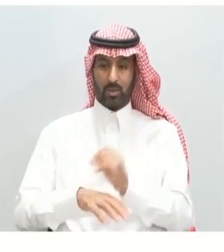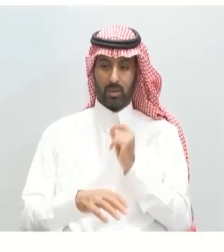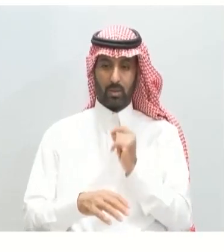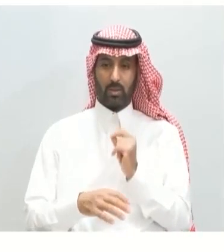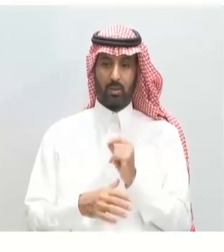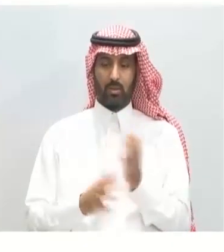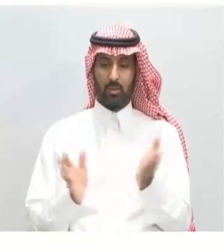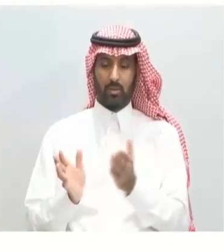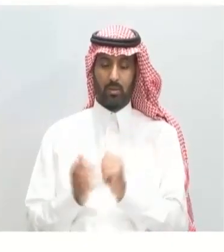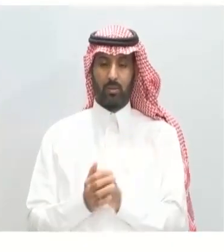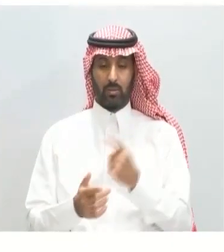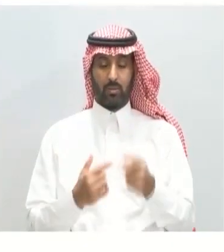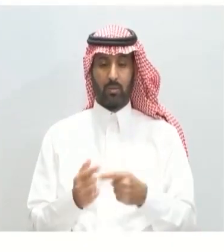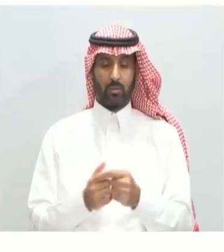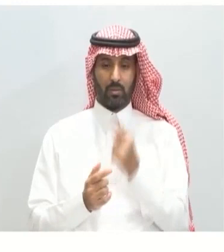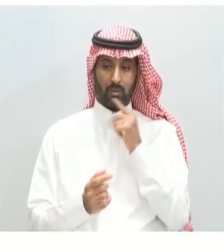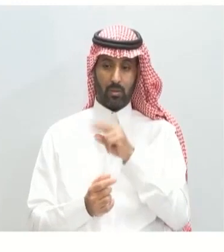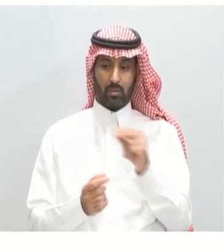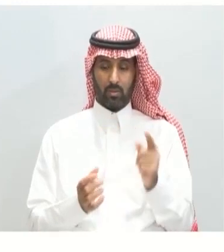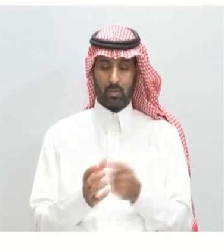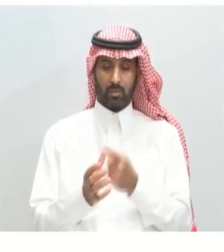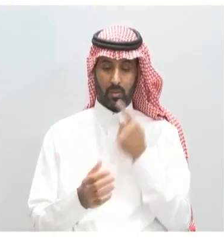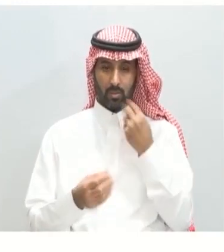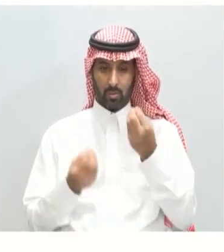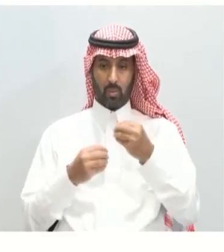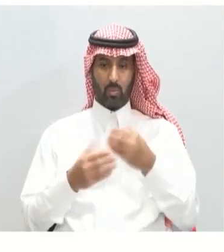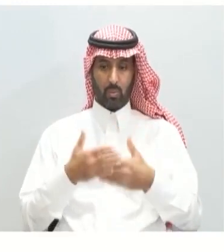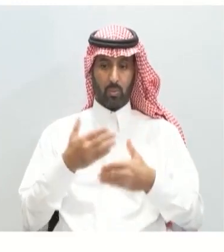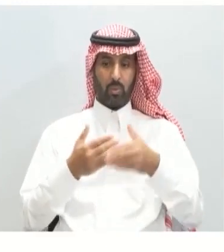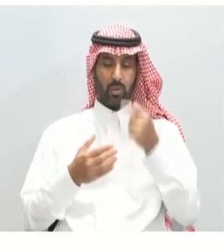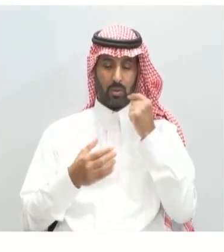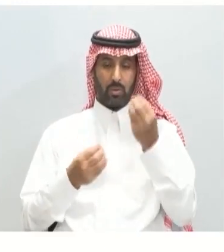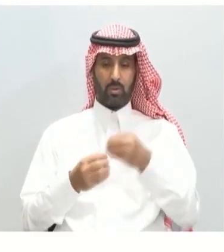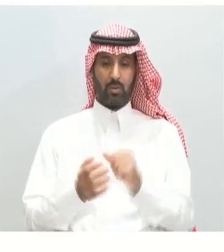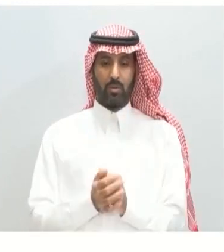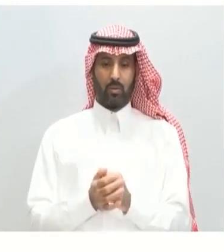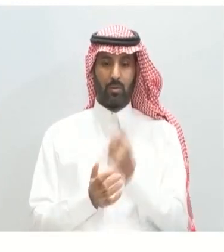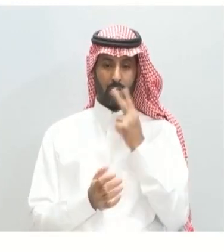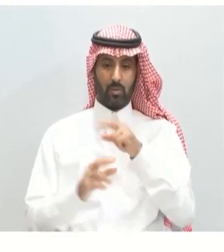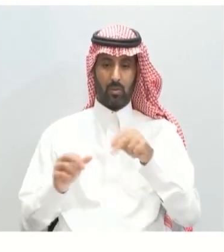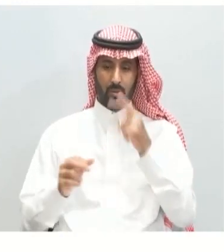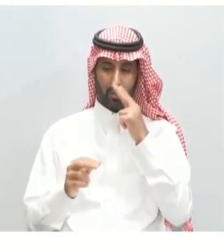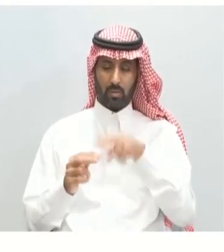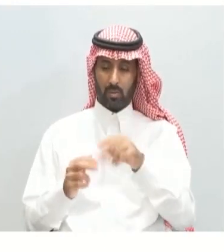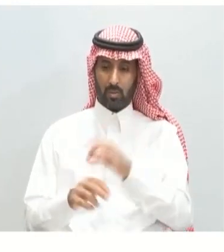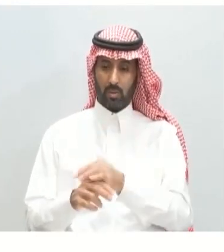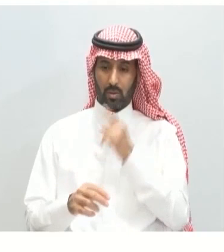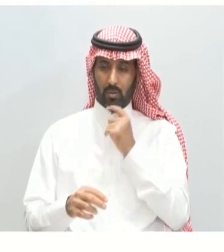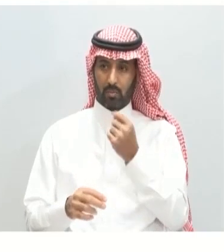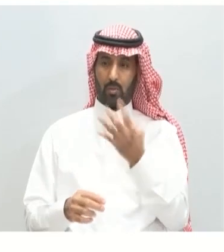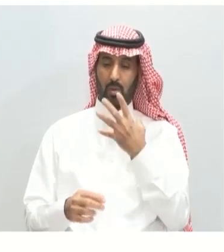ward. Continuing here, stimulate and enhance. Laughter has also been found to make people